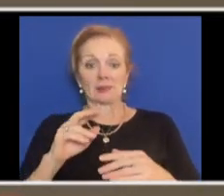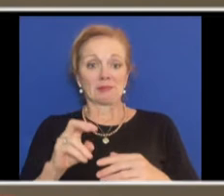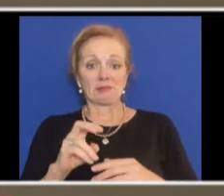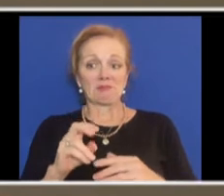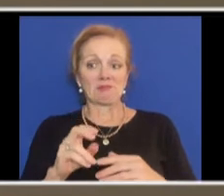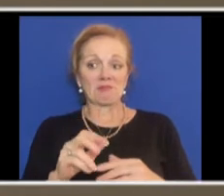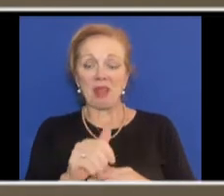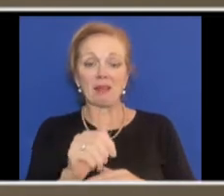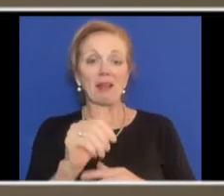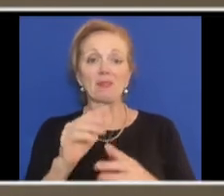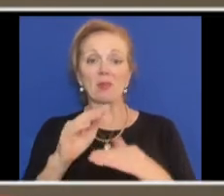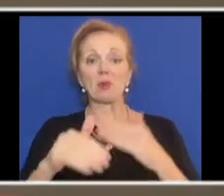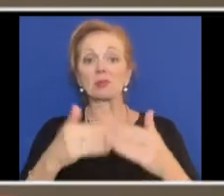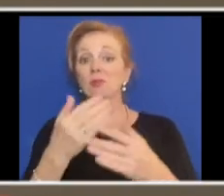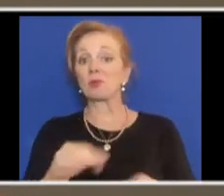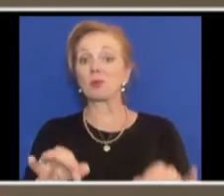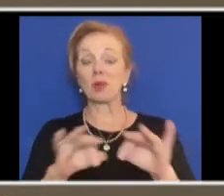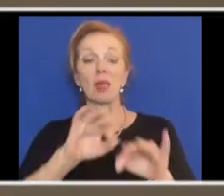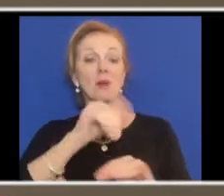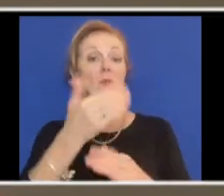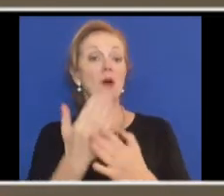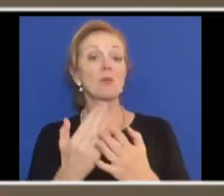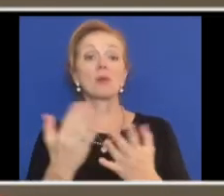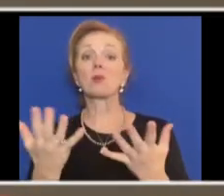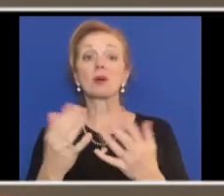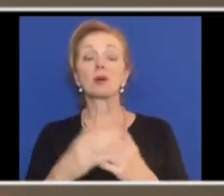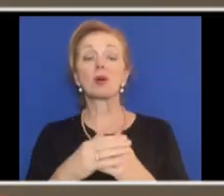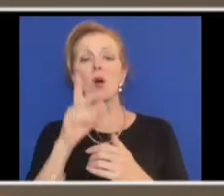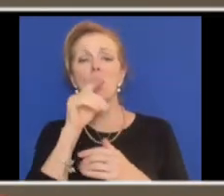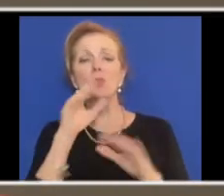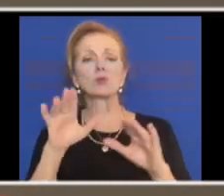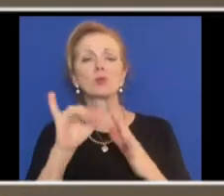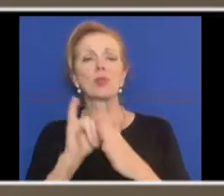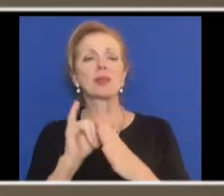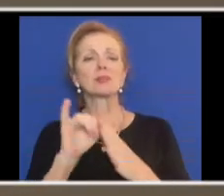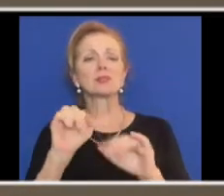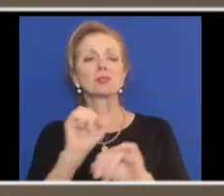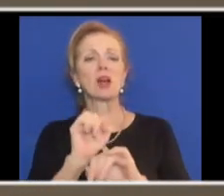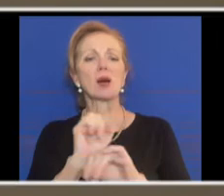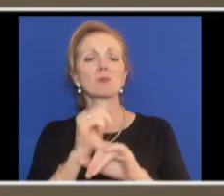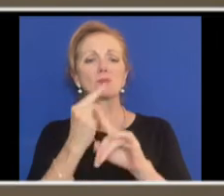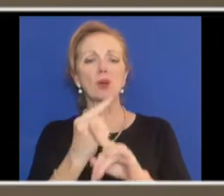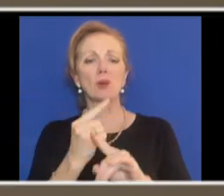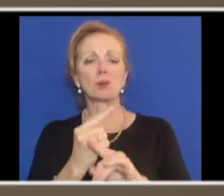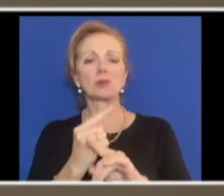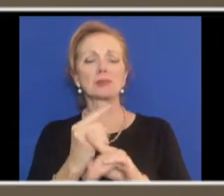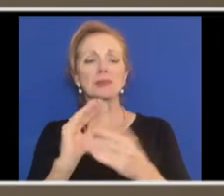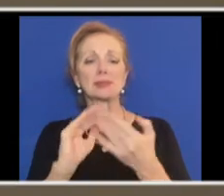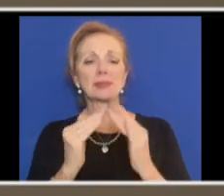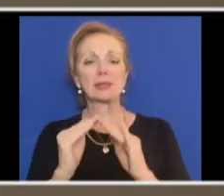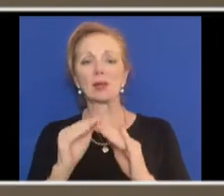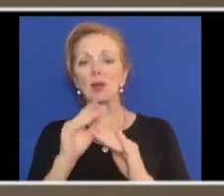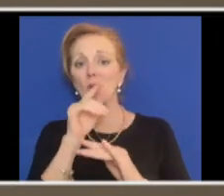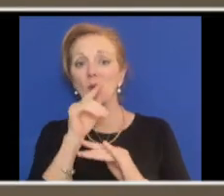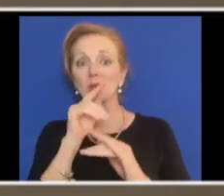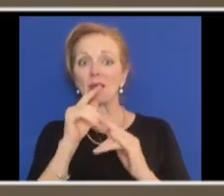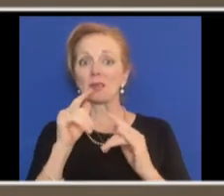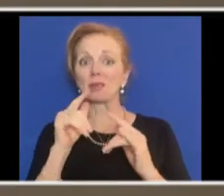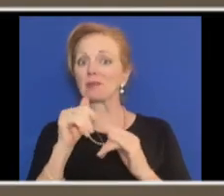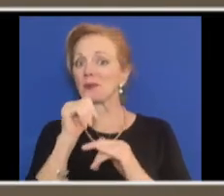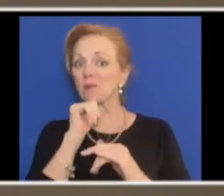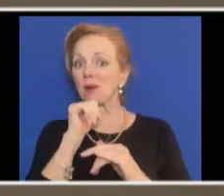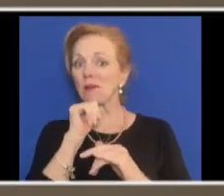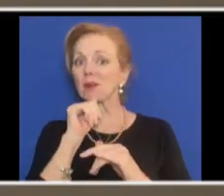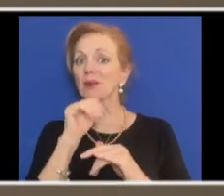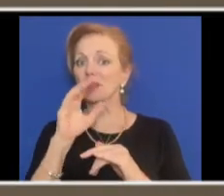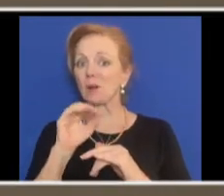important I think the other important part as we talk about who's doing their jobs properly in the city is it's a lot of the private sector